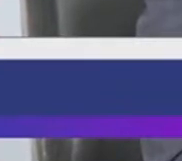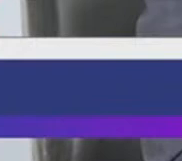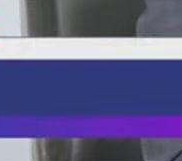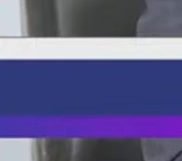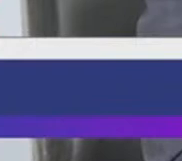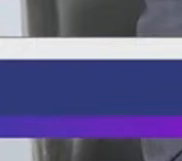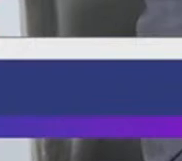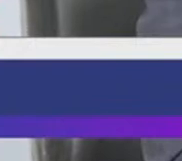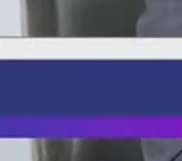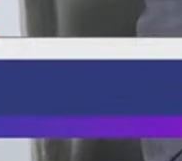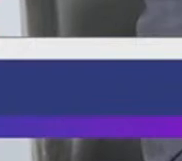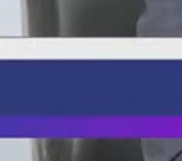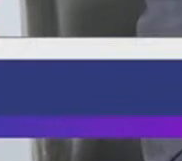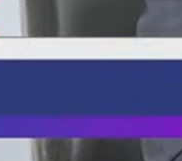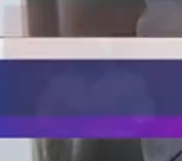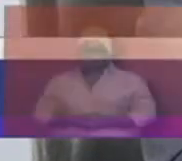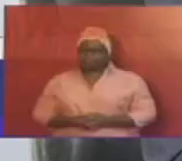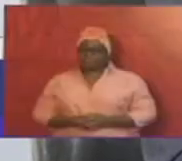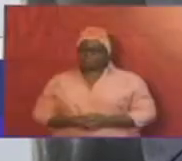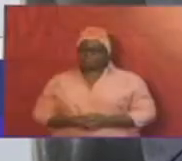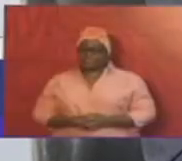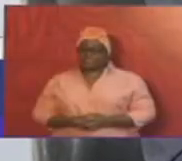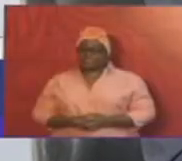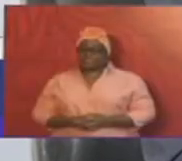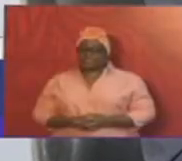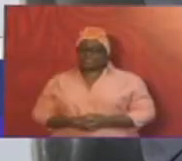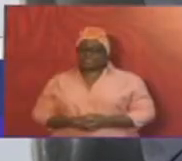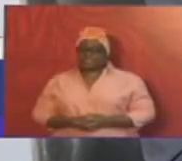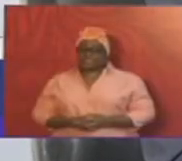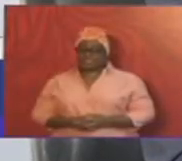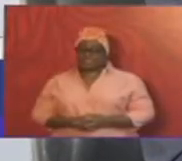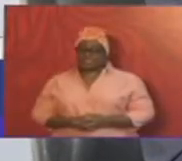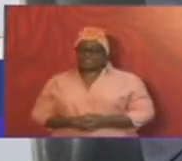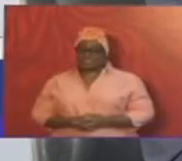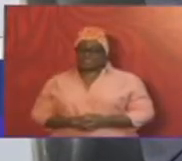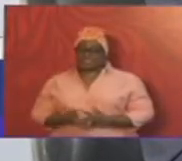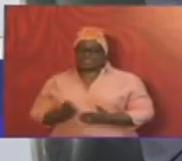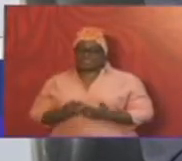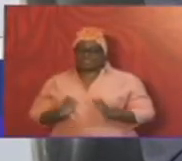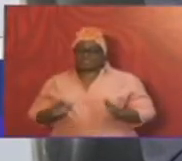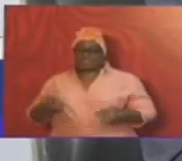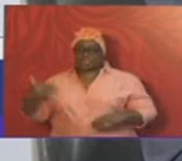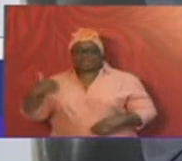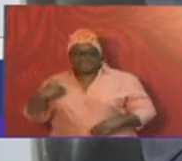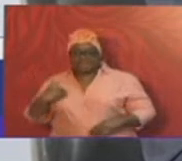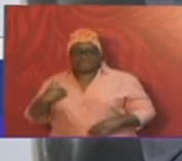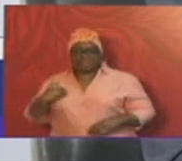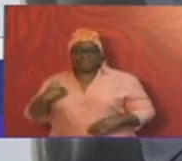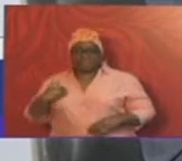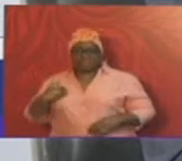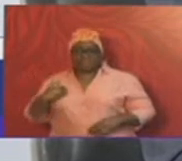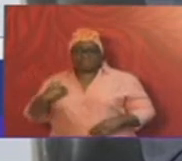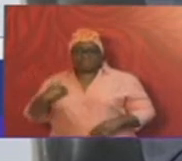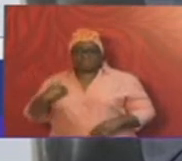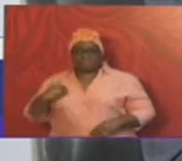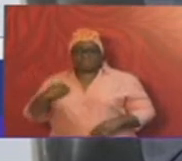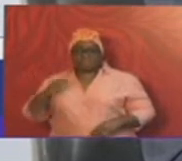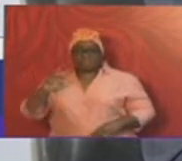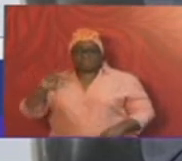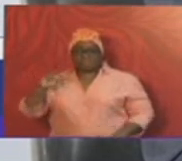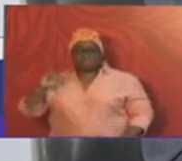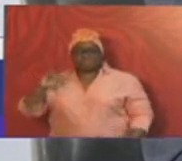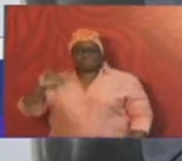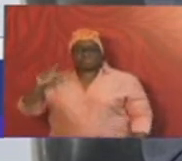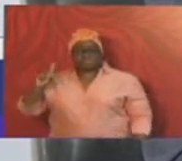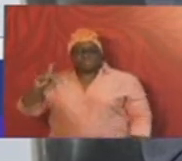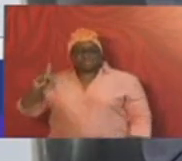expect to have from time to time mild and a little, sometimes a little more severe allergic type reactions, but we have